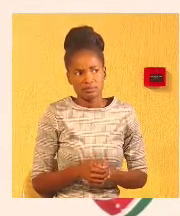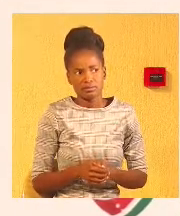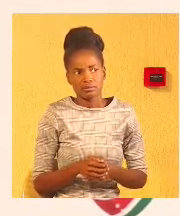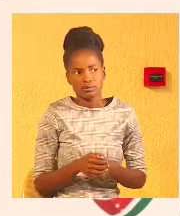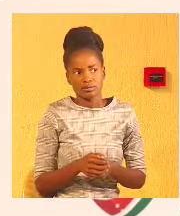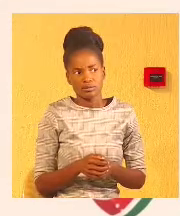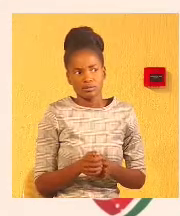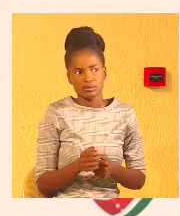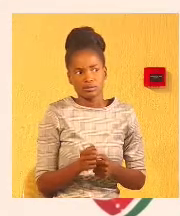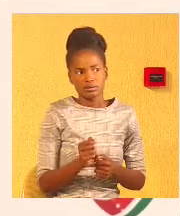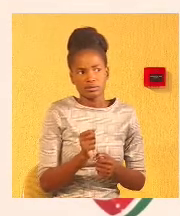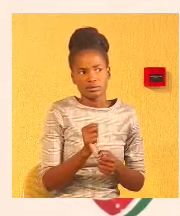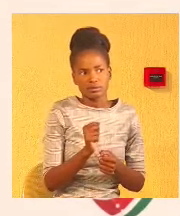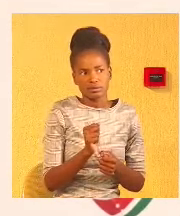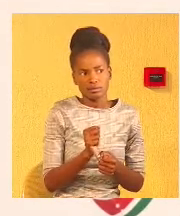experienced labor